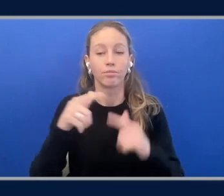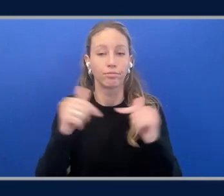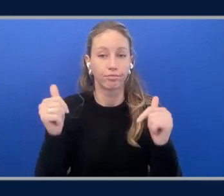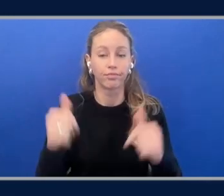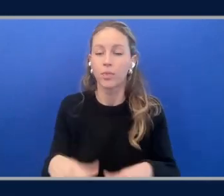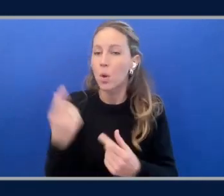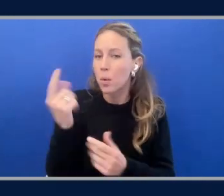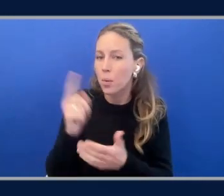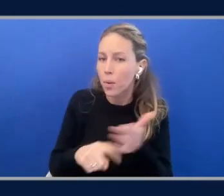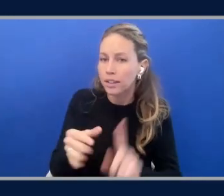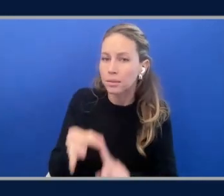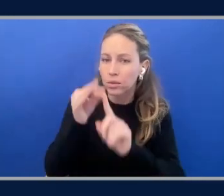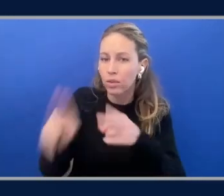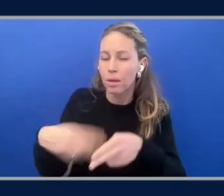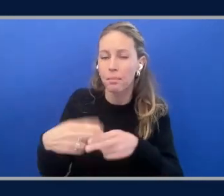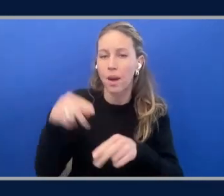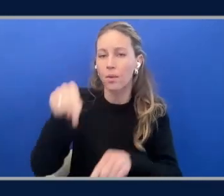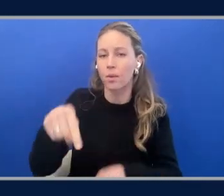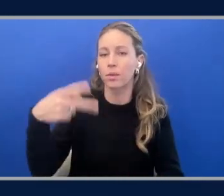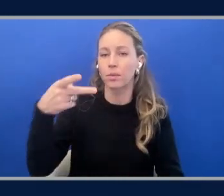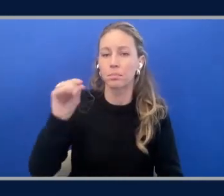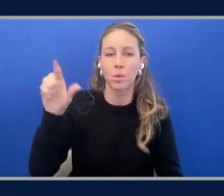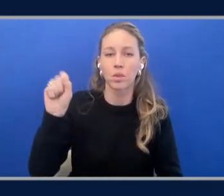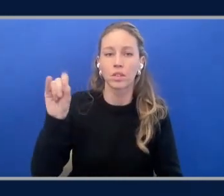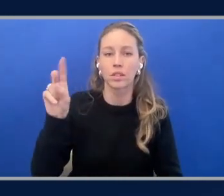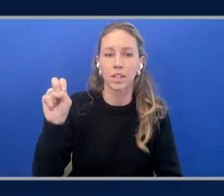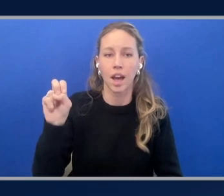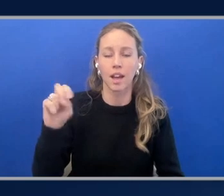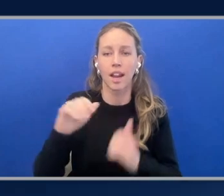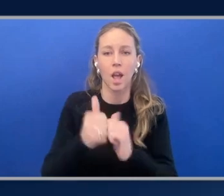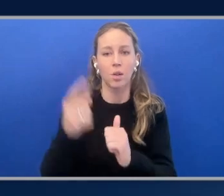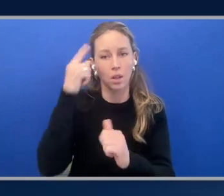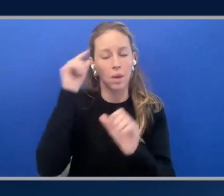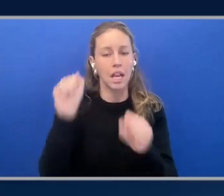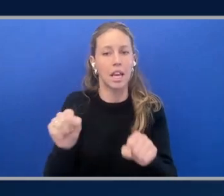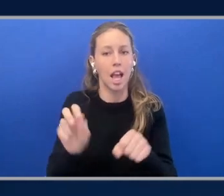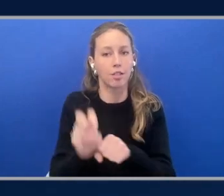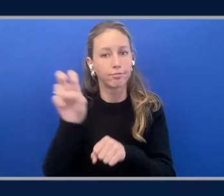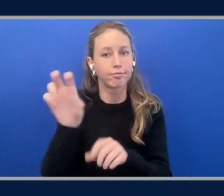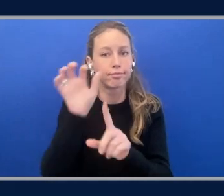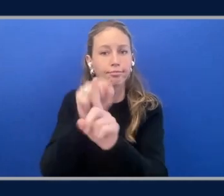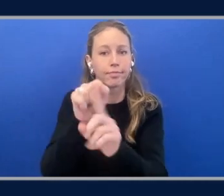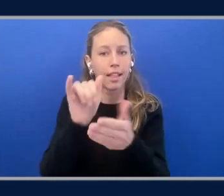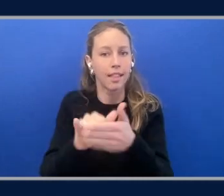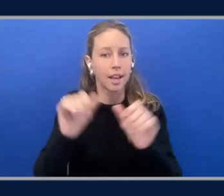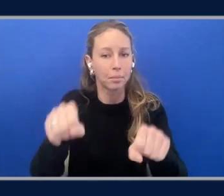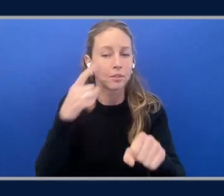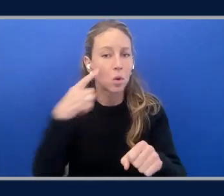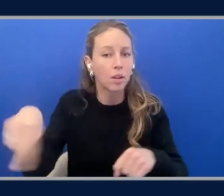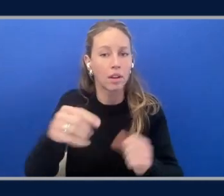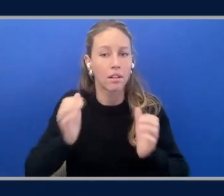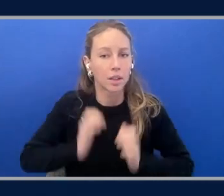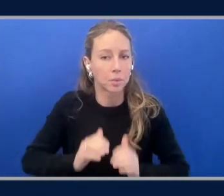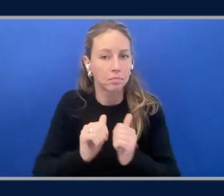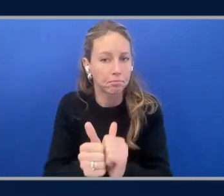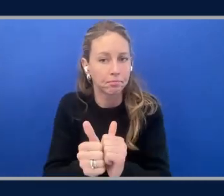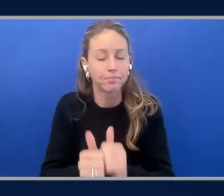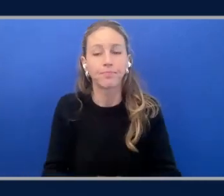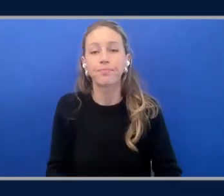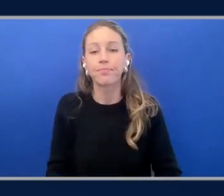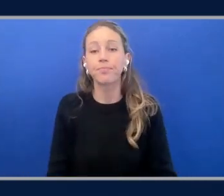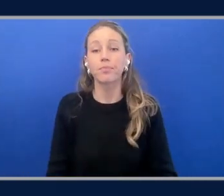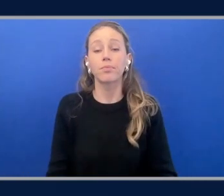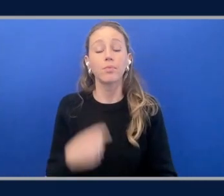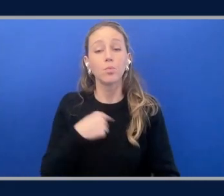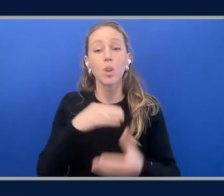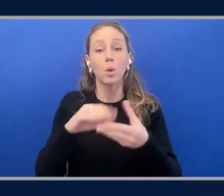you believe will, be able to make this jump in capabilities for our customers? So as we were saying beforehand, the large